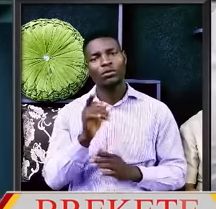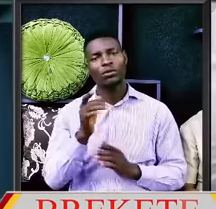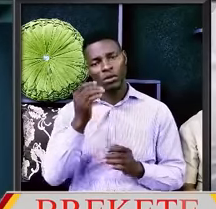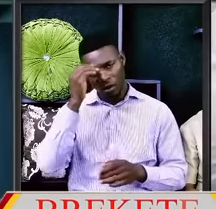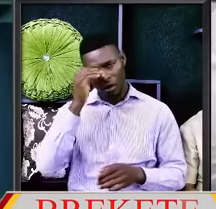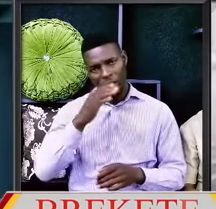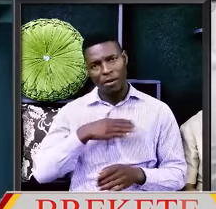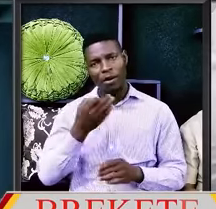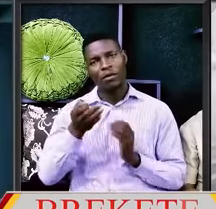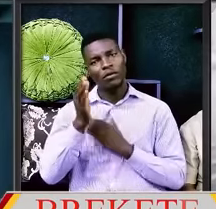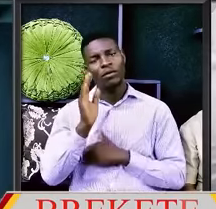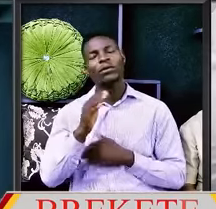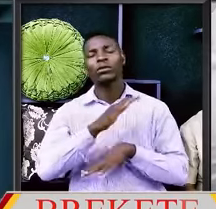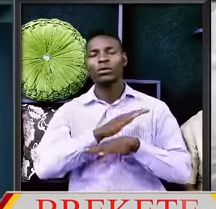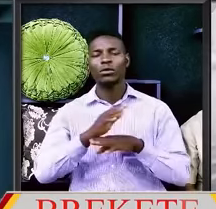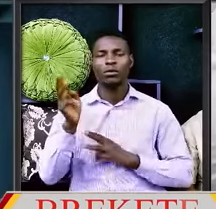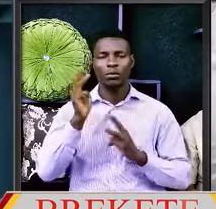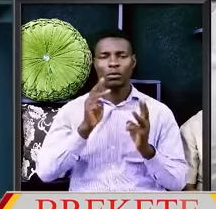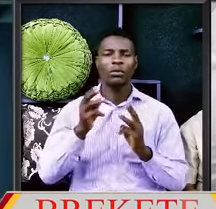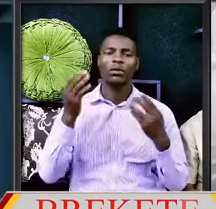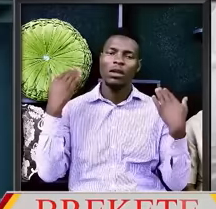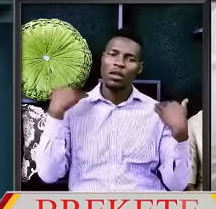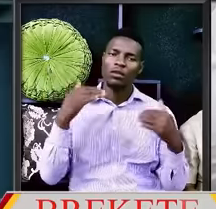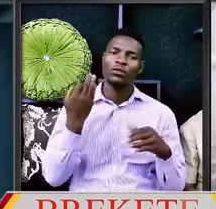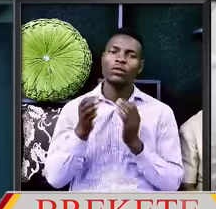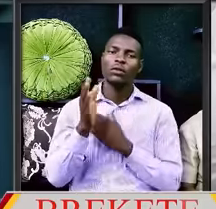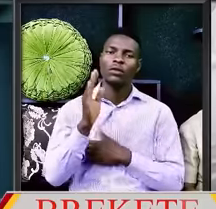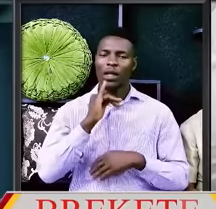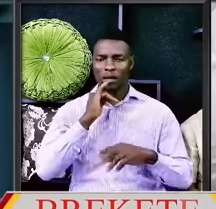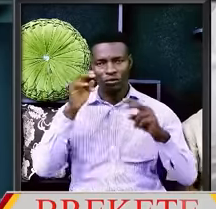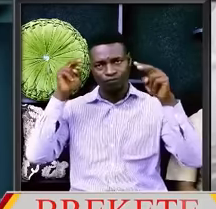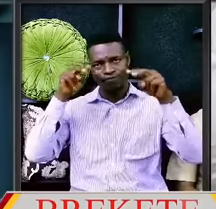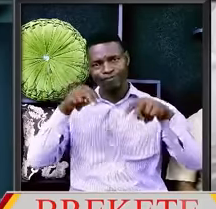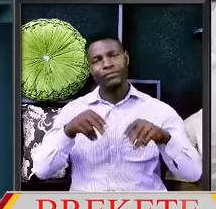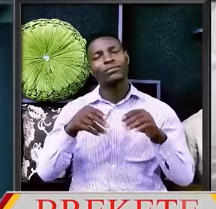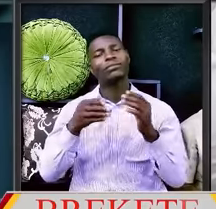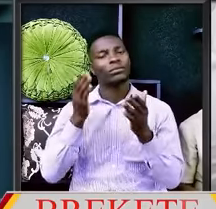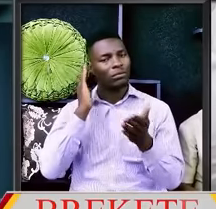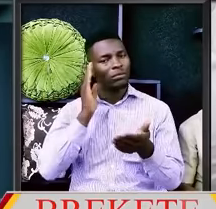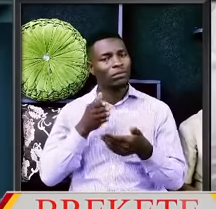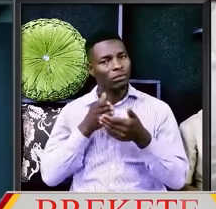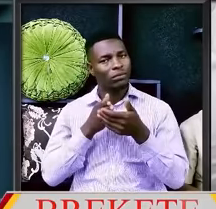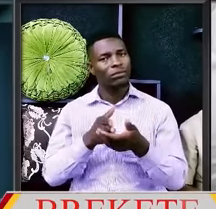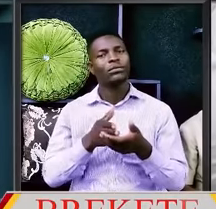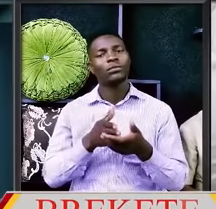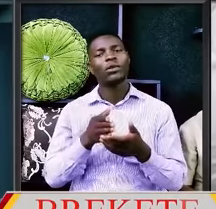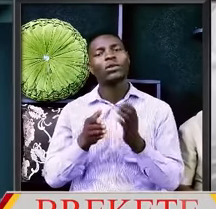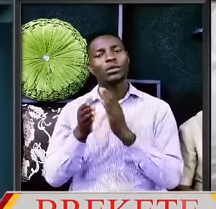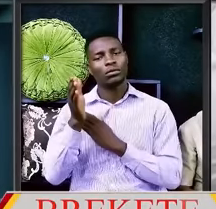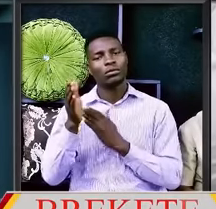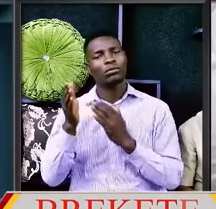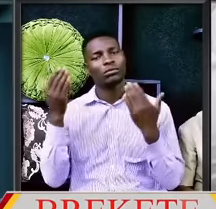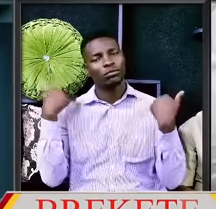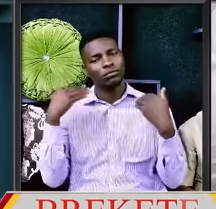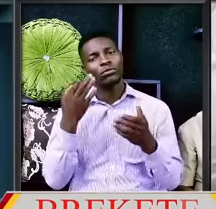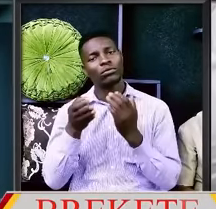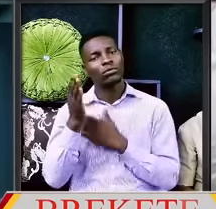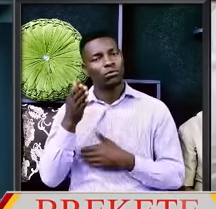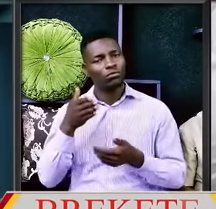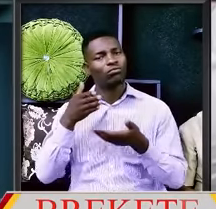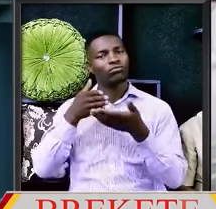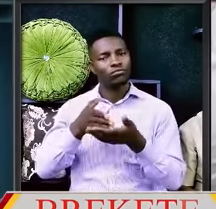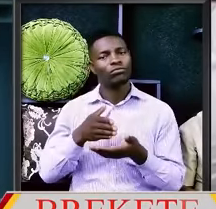God. Don't worry. The angel of God is watching you. It will guide you, sir. And it will stand by you. And it will stand for better